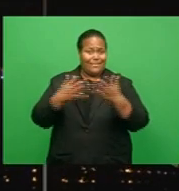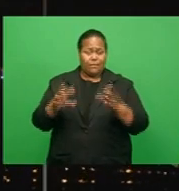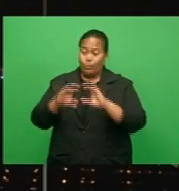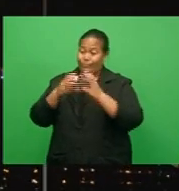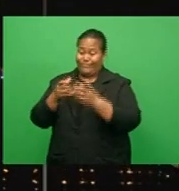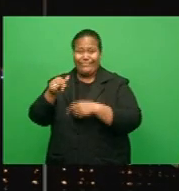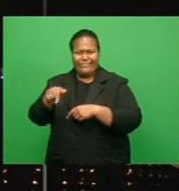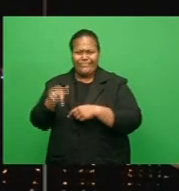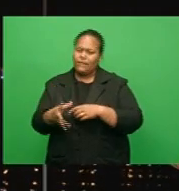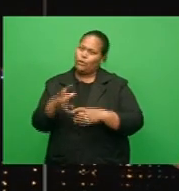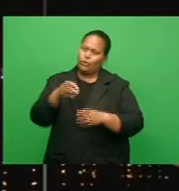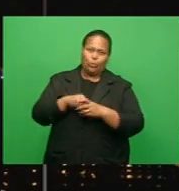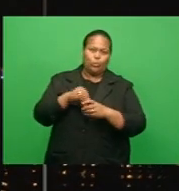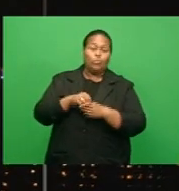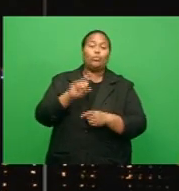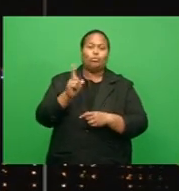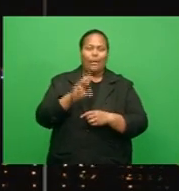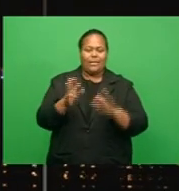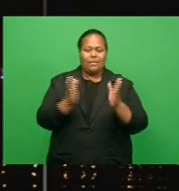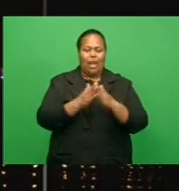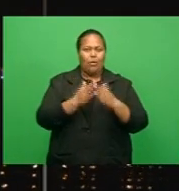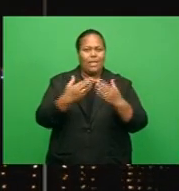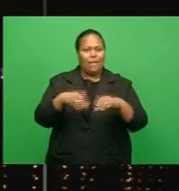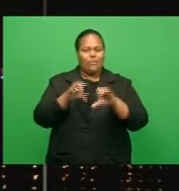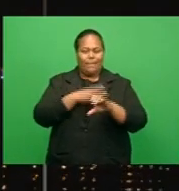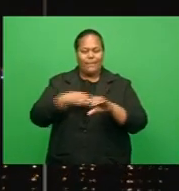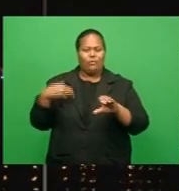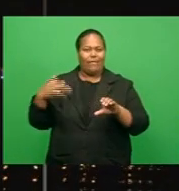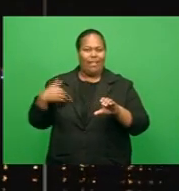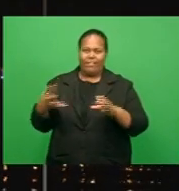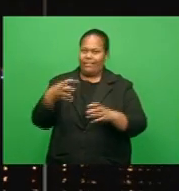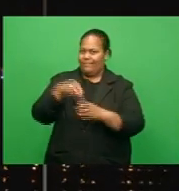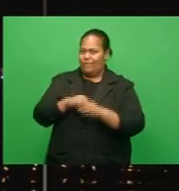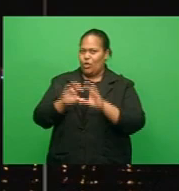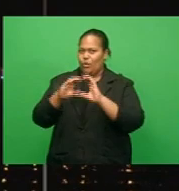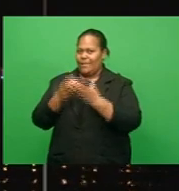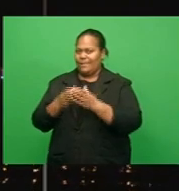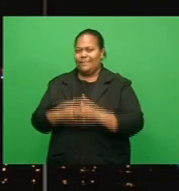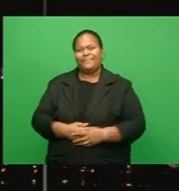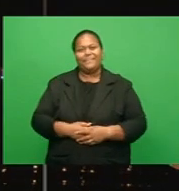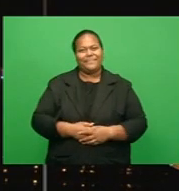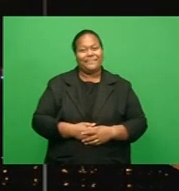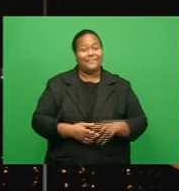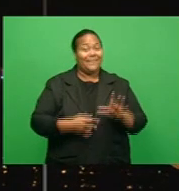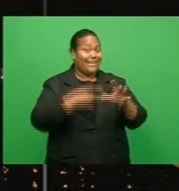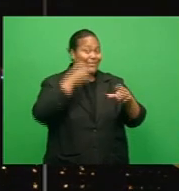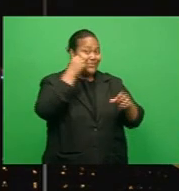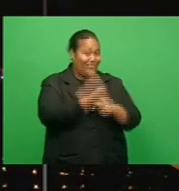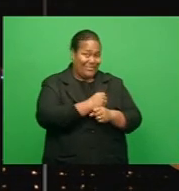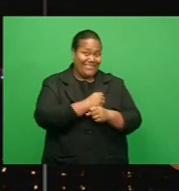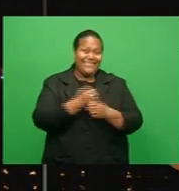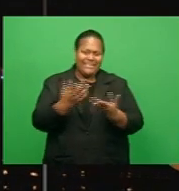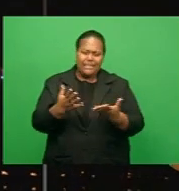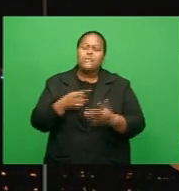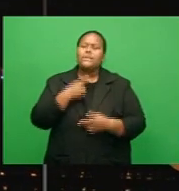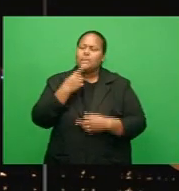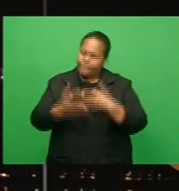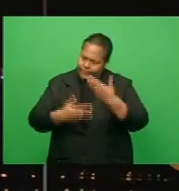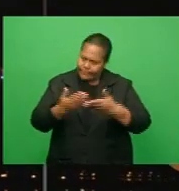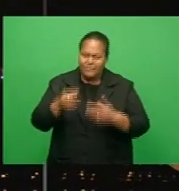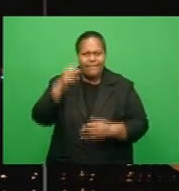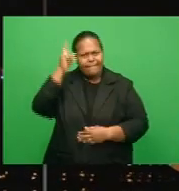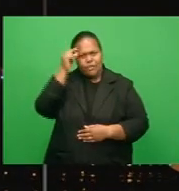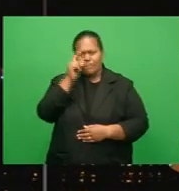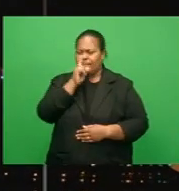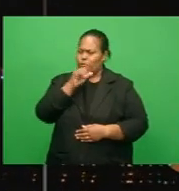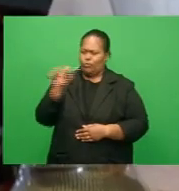municipal councils and the Ministry of Health. Attorney General Ayasad Qayyum says Fijians should reflect on how they're leading